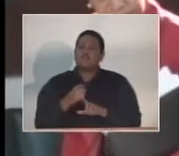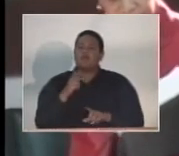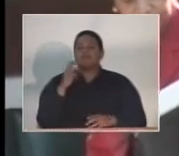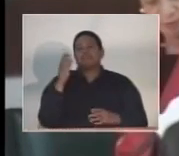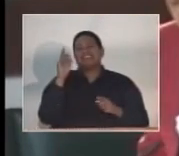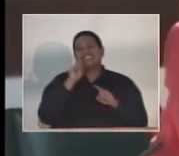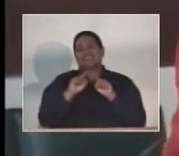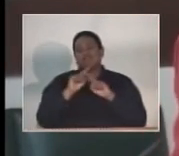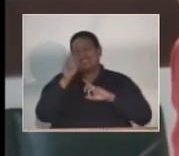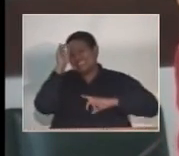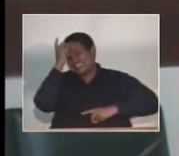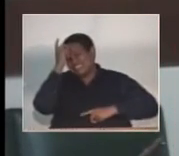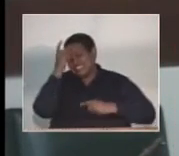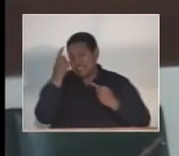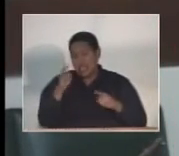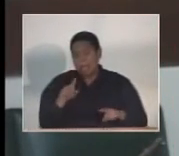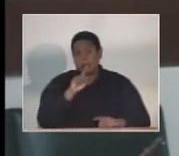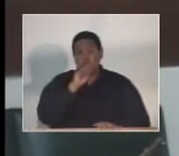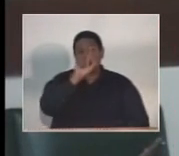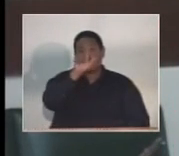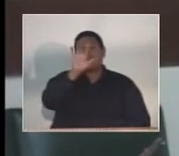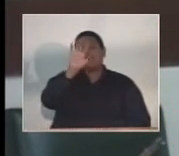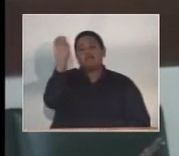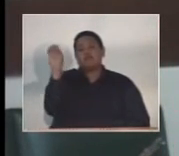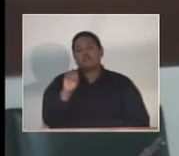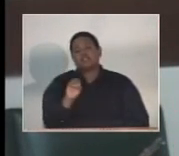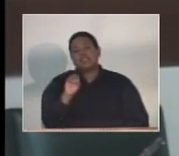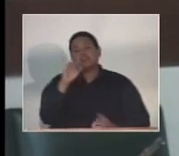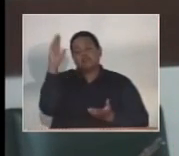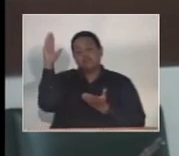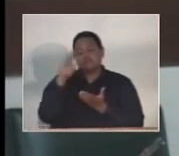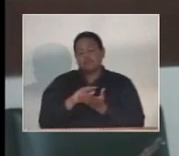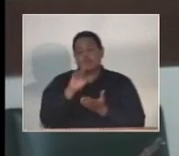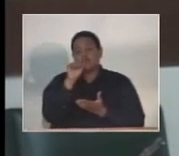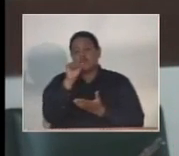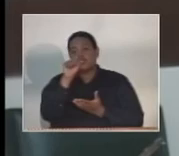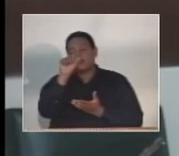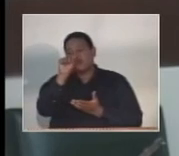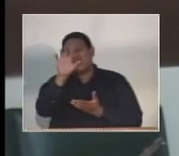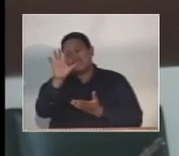NCDs by 25% by 2025,